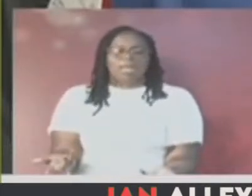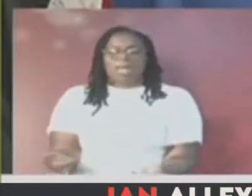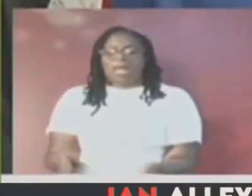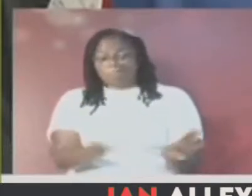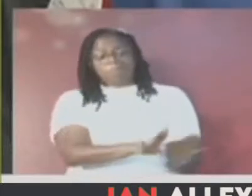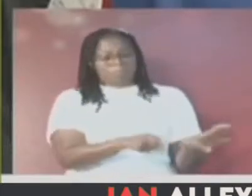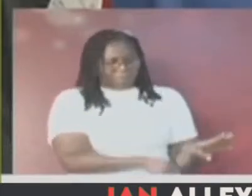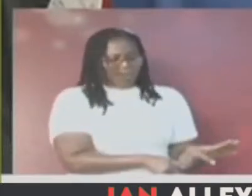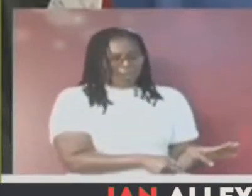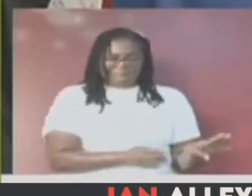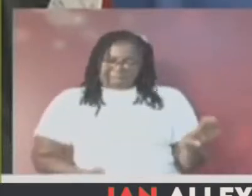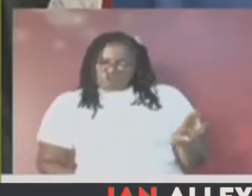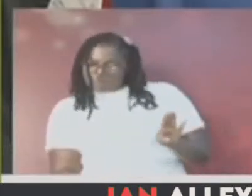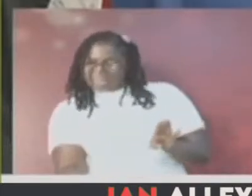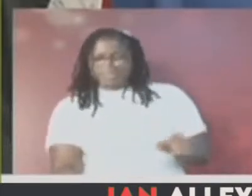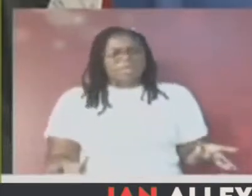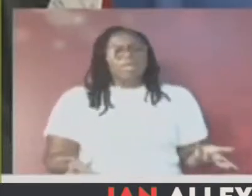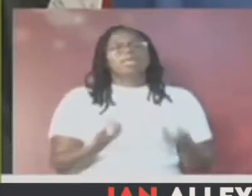7 miles.